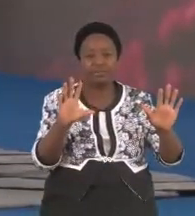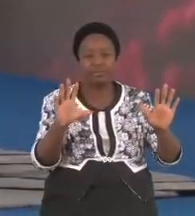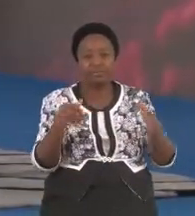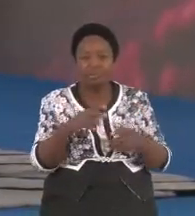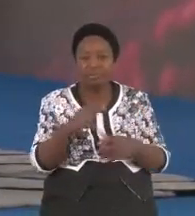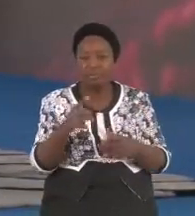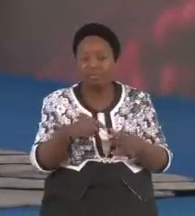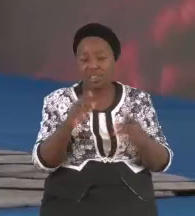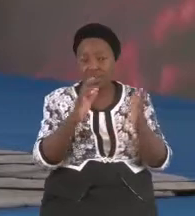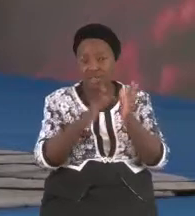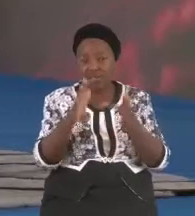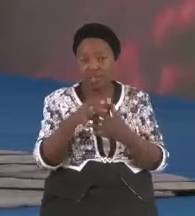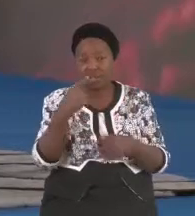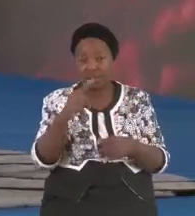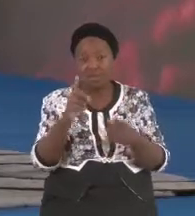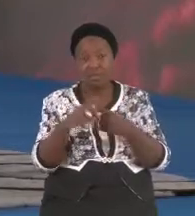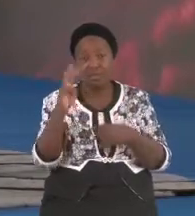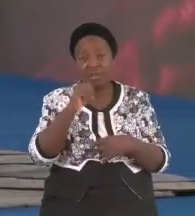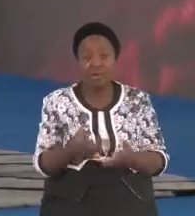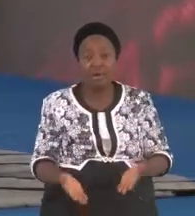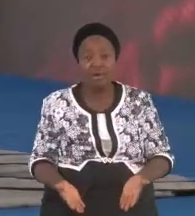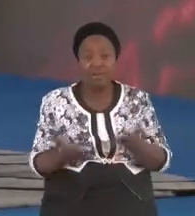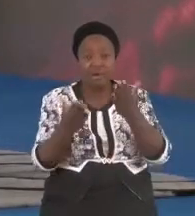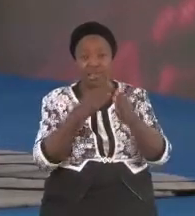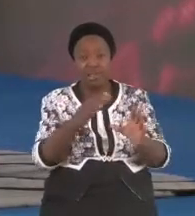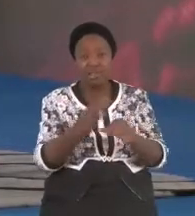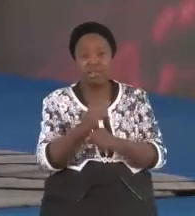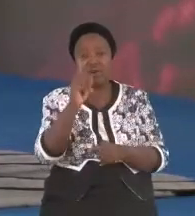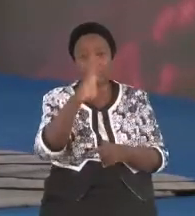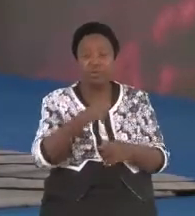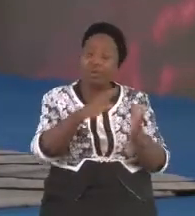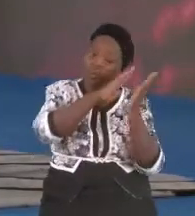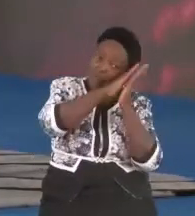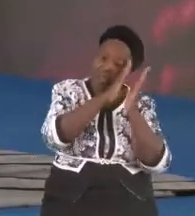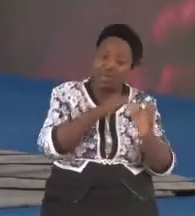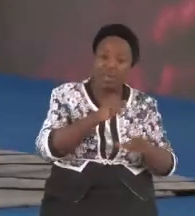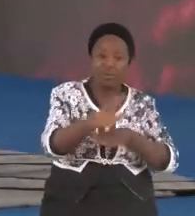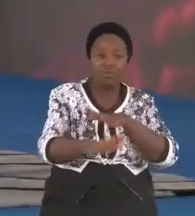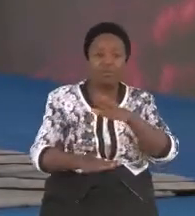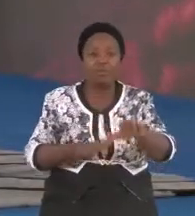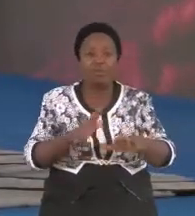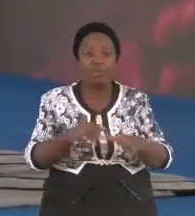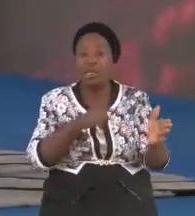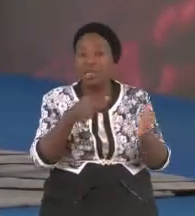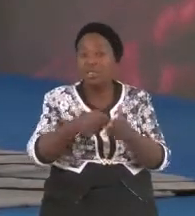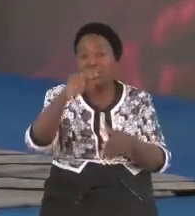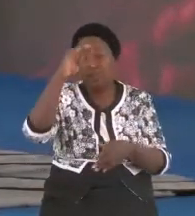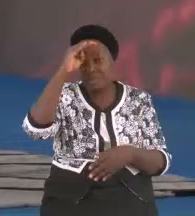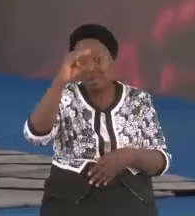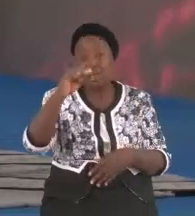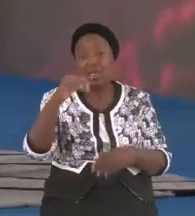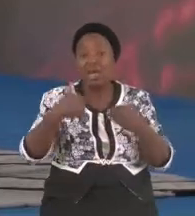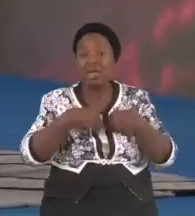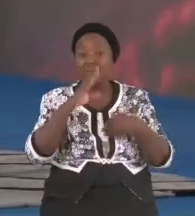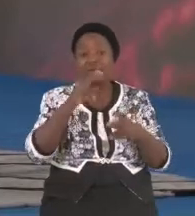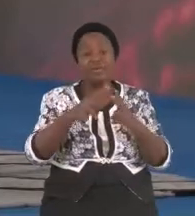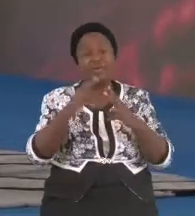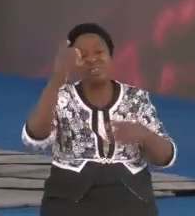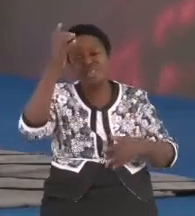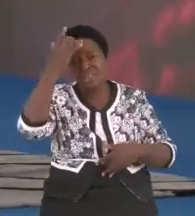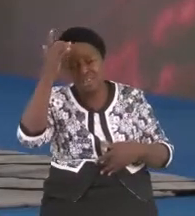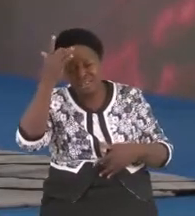"Rise, and take up thy bed, and walk." This man had been an invalid, incurable,